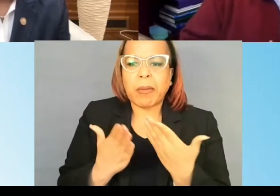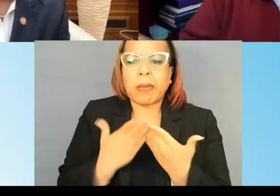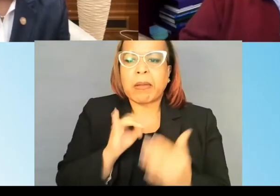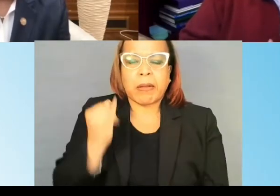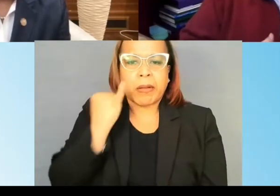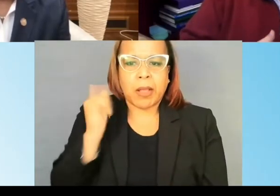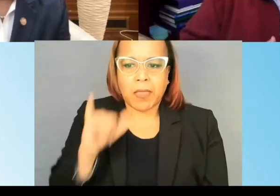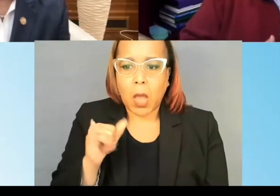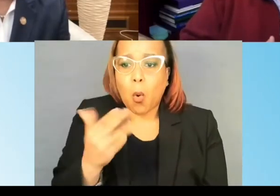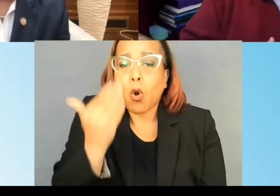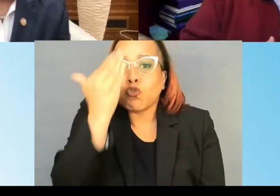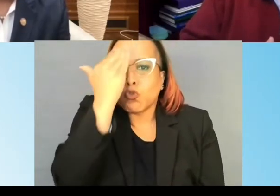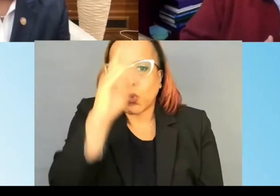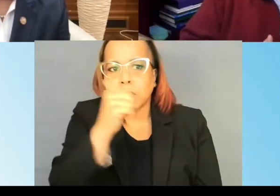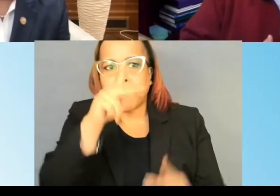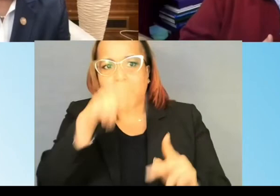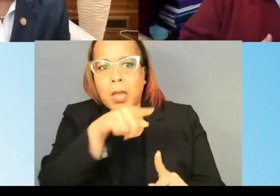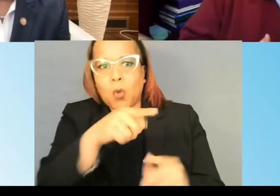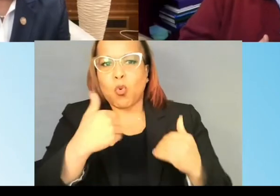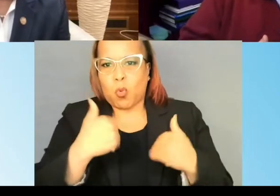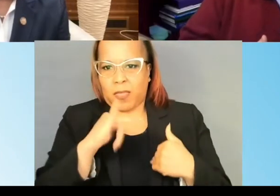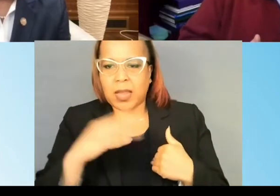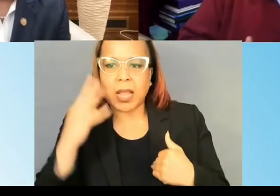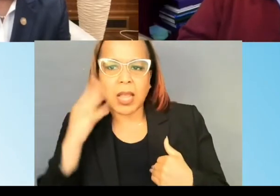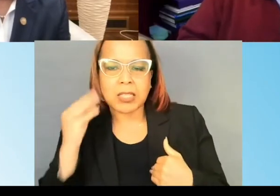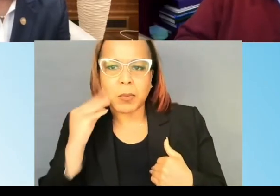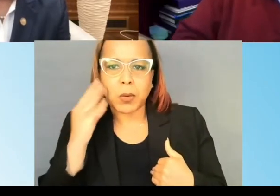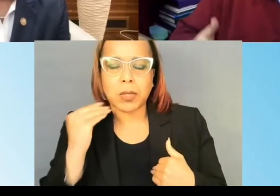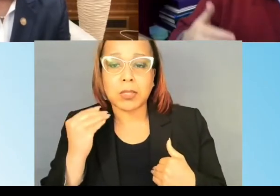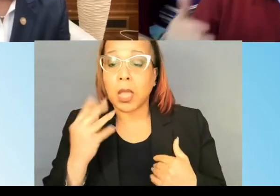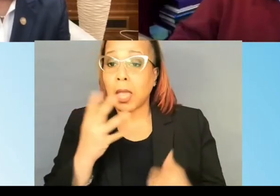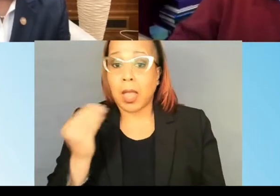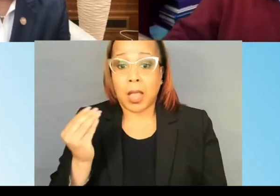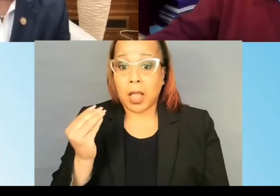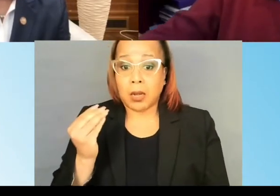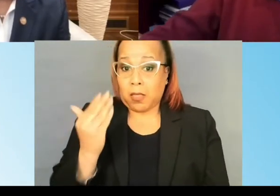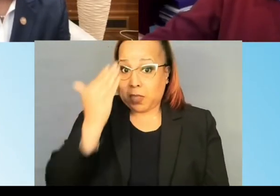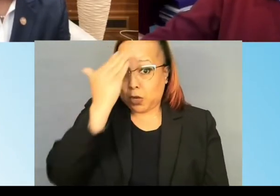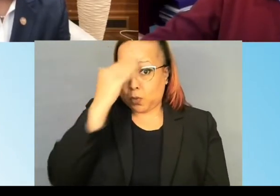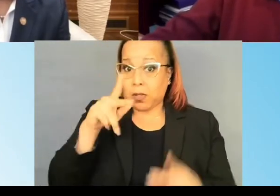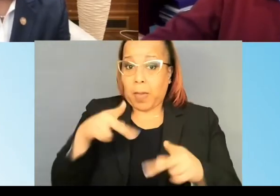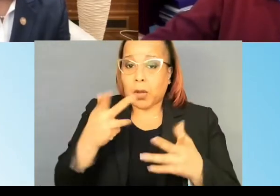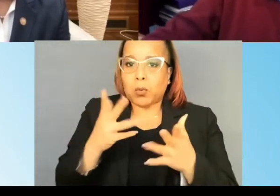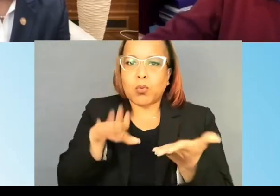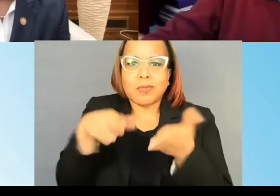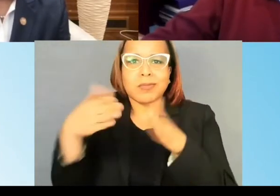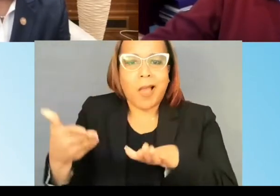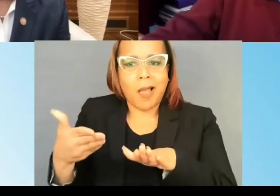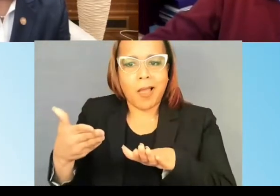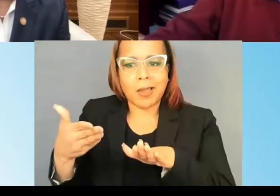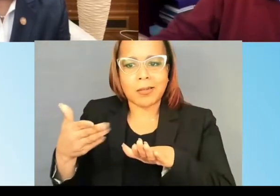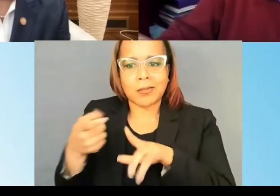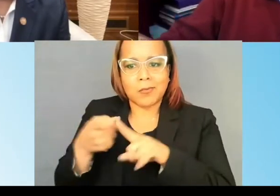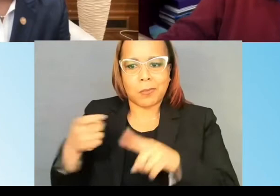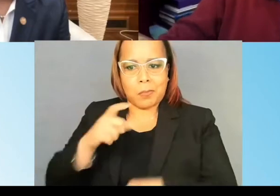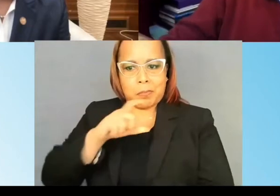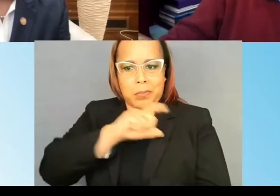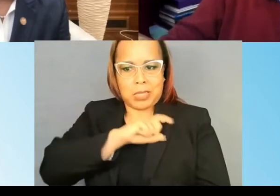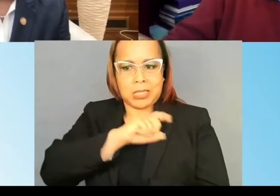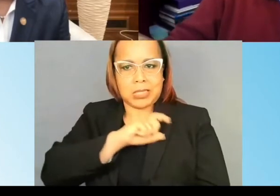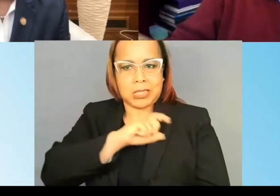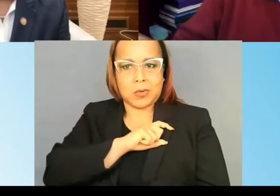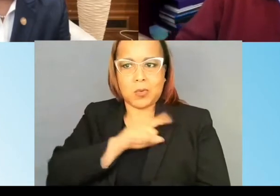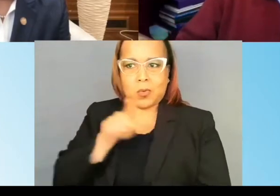knew somebody who had that experience, right, and knew somebody who died at the hands of police who had done